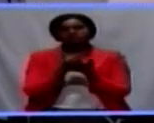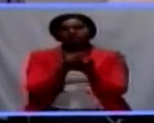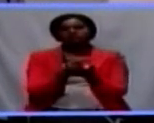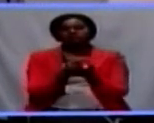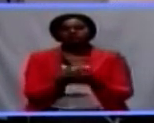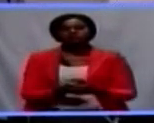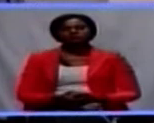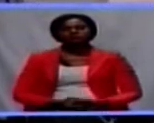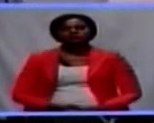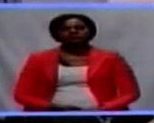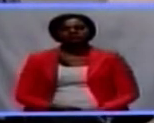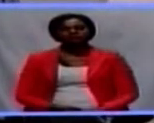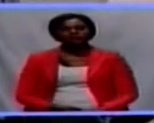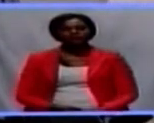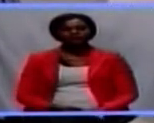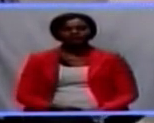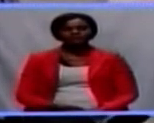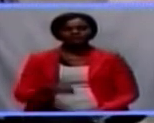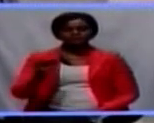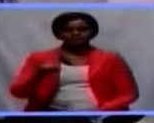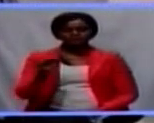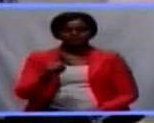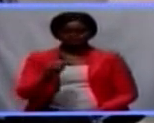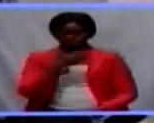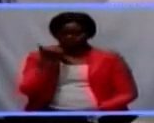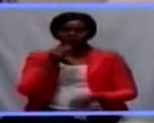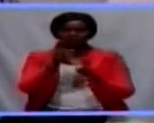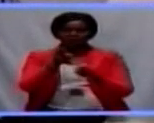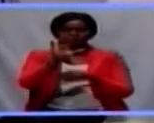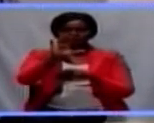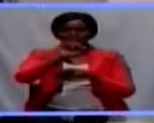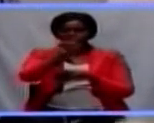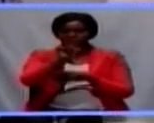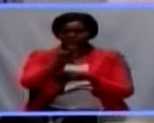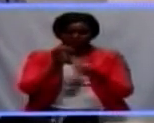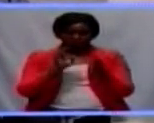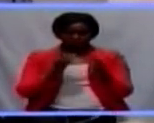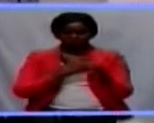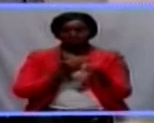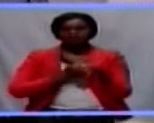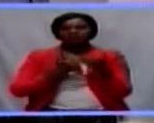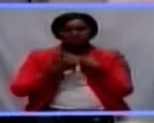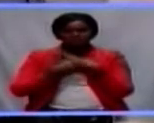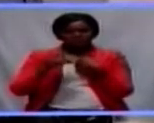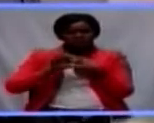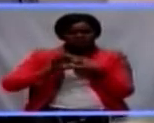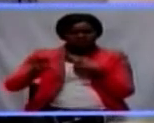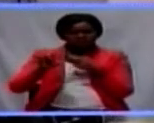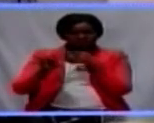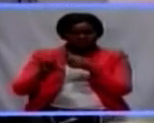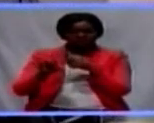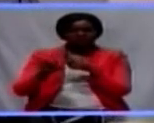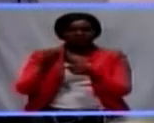That is sad, right? Yes. Now let me answer your question. So if I have the formal sector, which